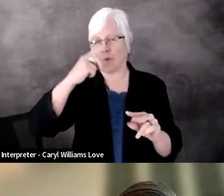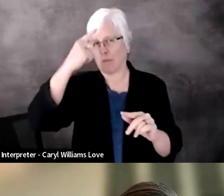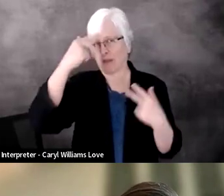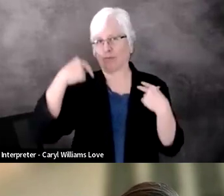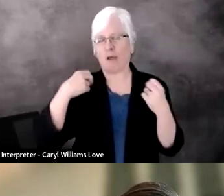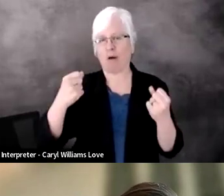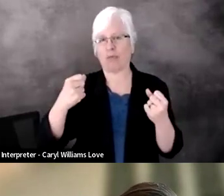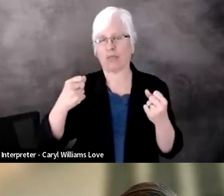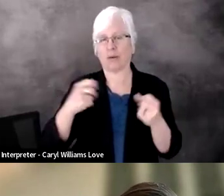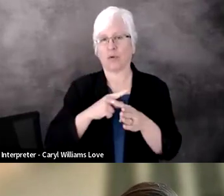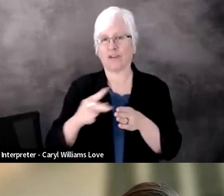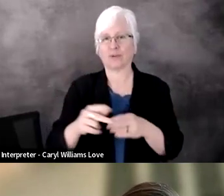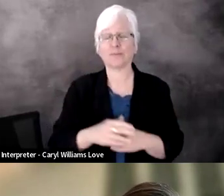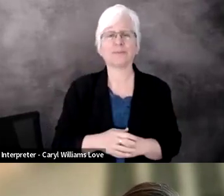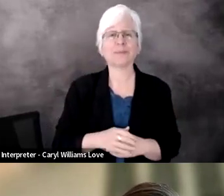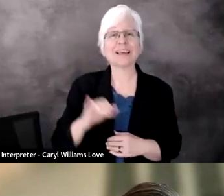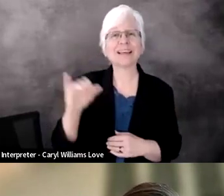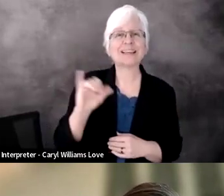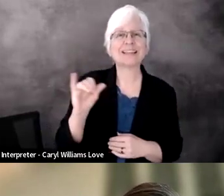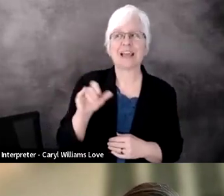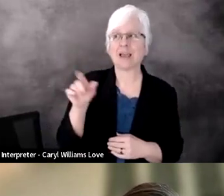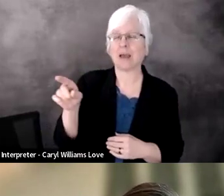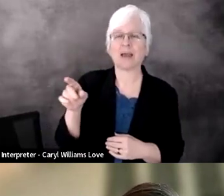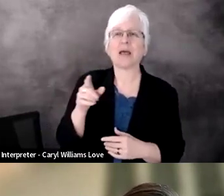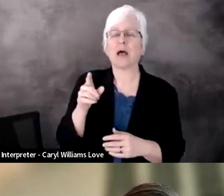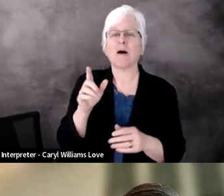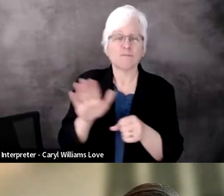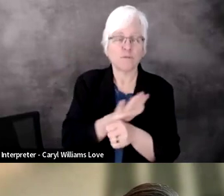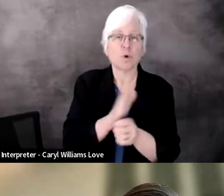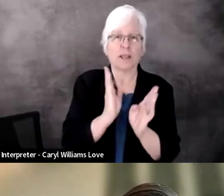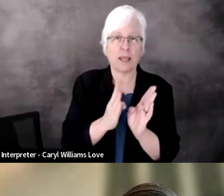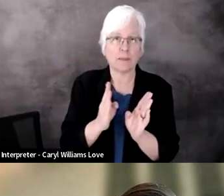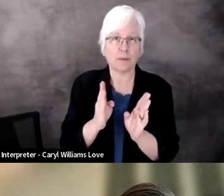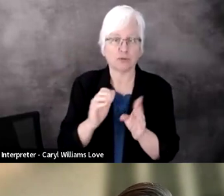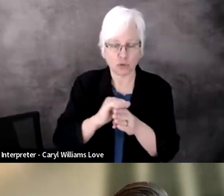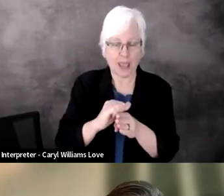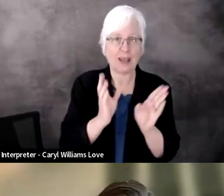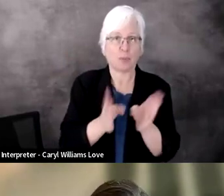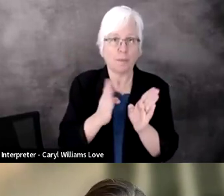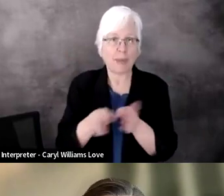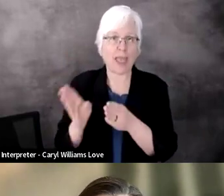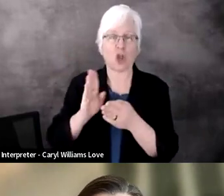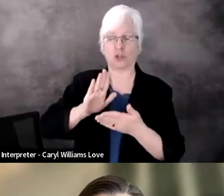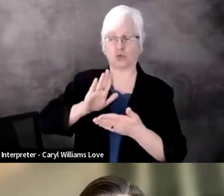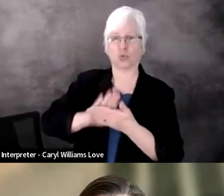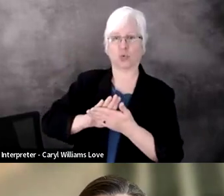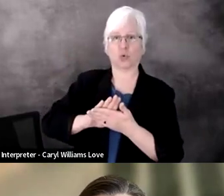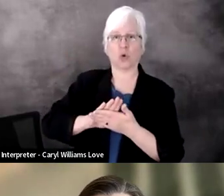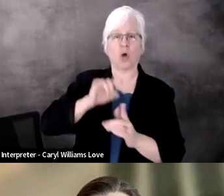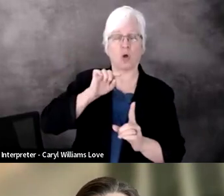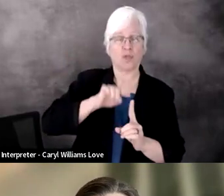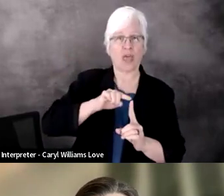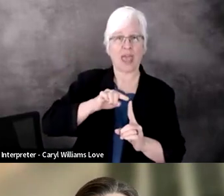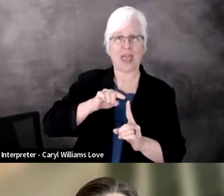Rep. Davis described, fully trained, prepared, schooled, and dealing directly with the